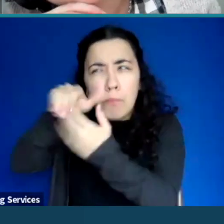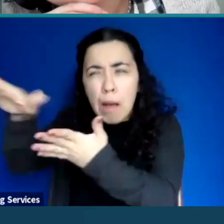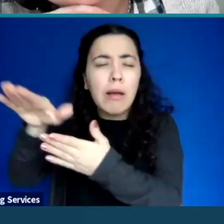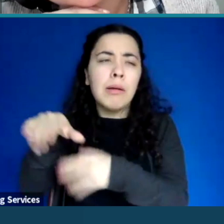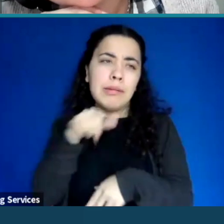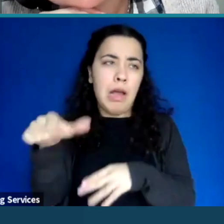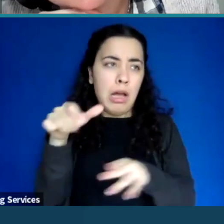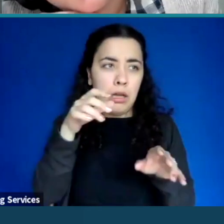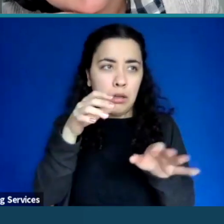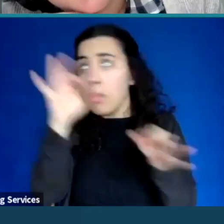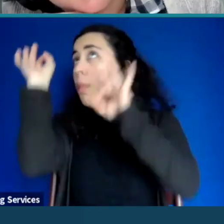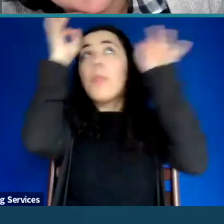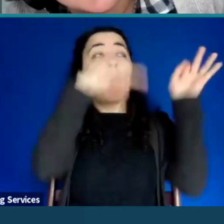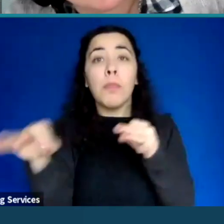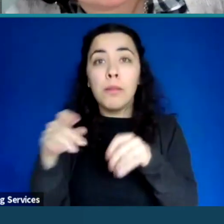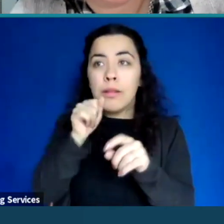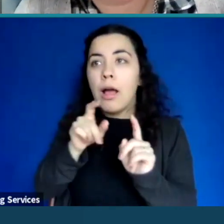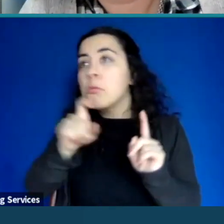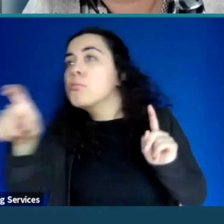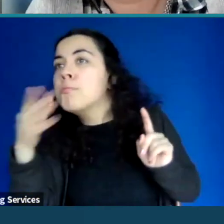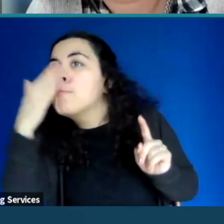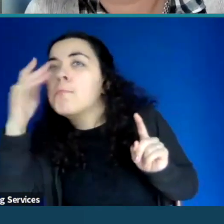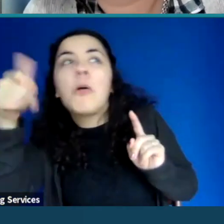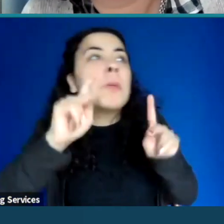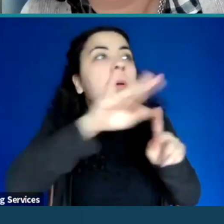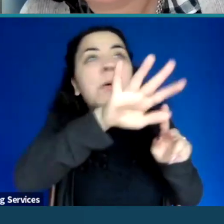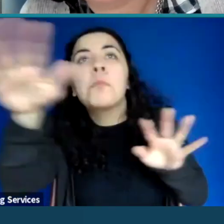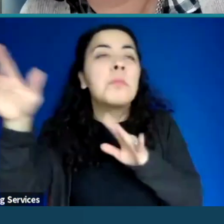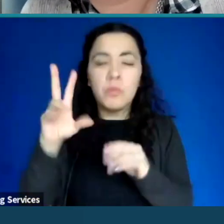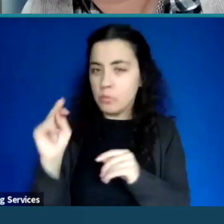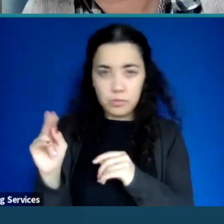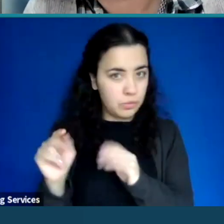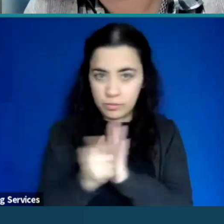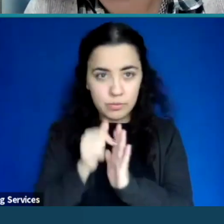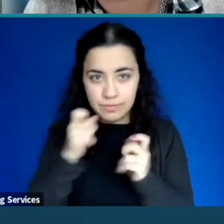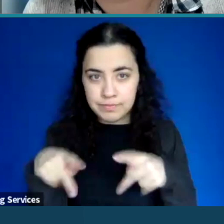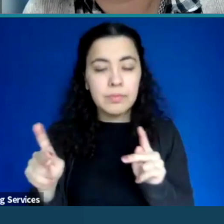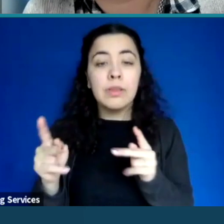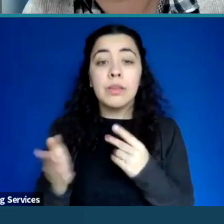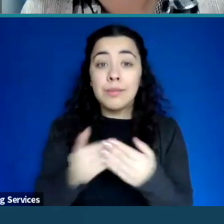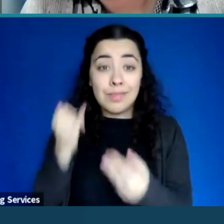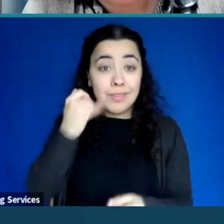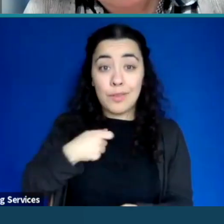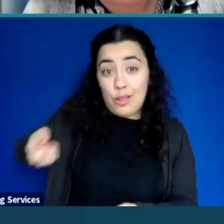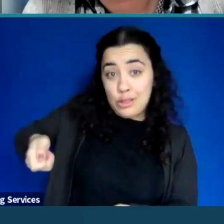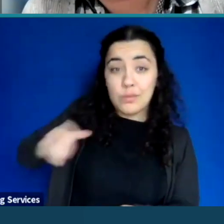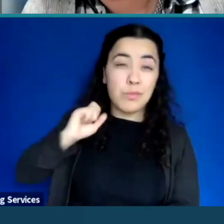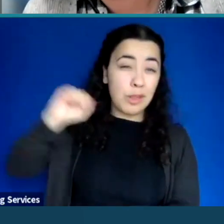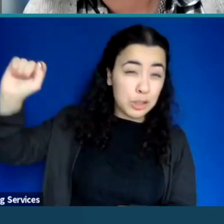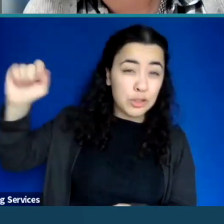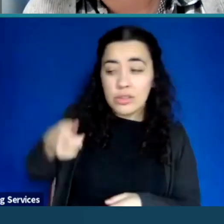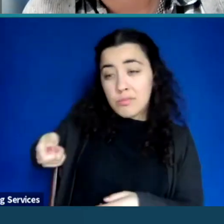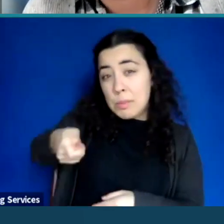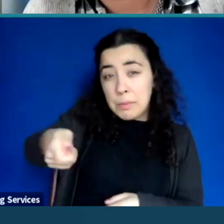being distracted from their work, so they can't be going up to other people. Even if they're on a leash, they shouldn't be 20 feet